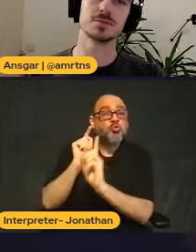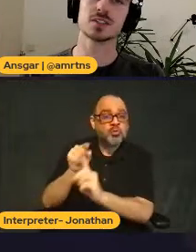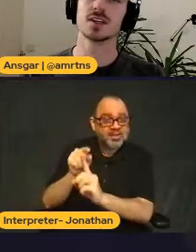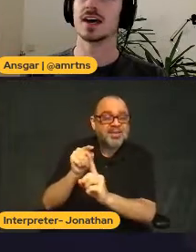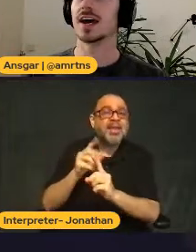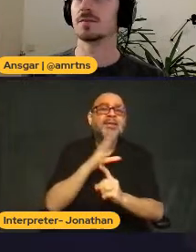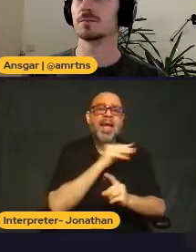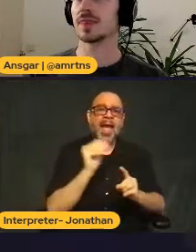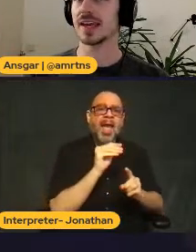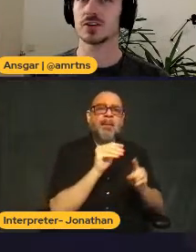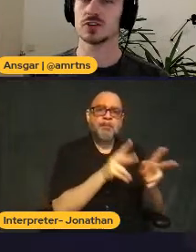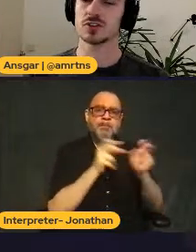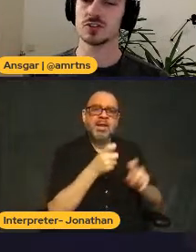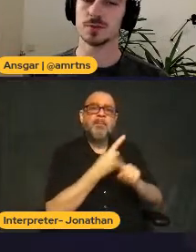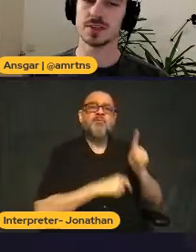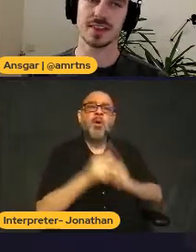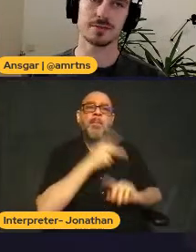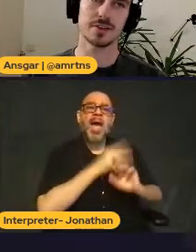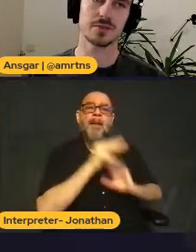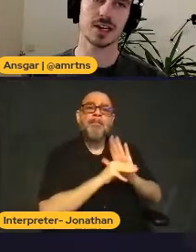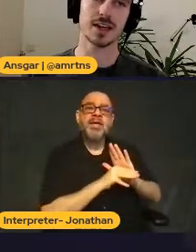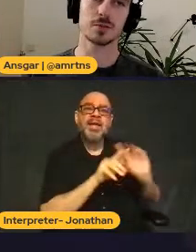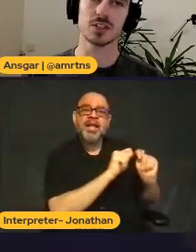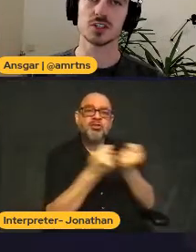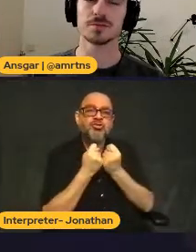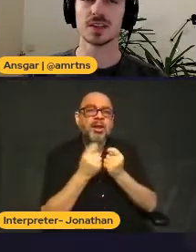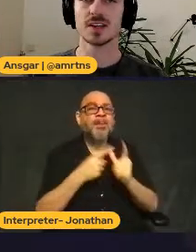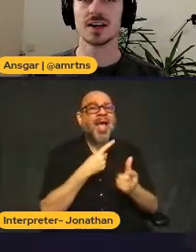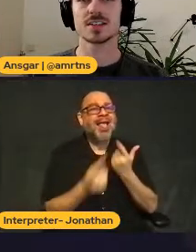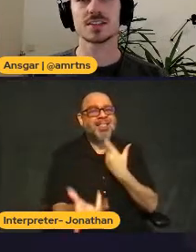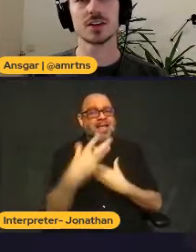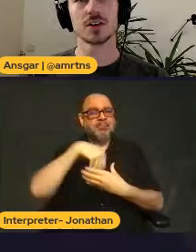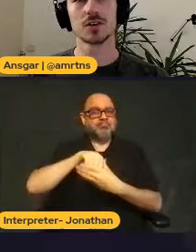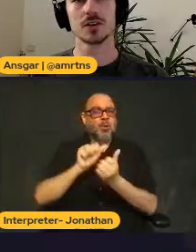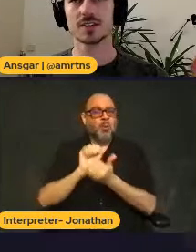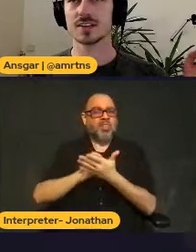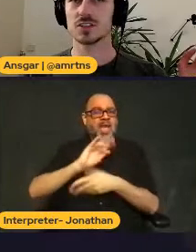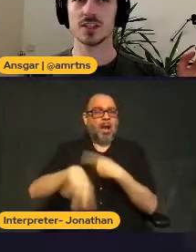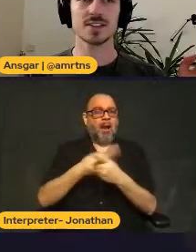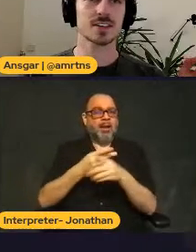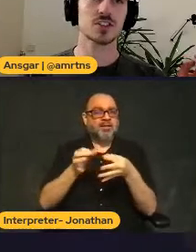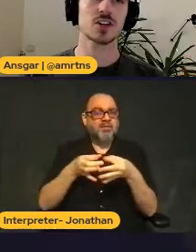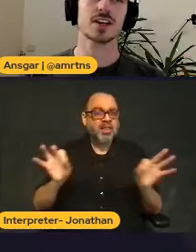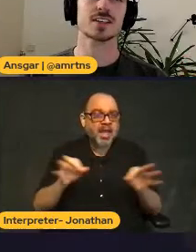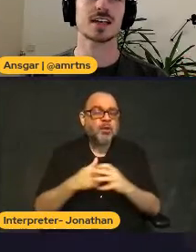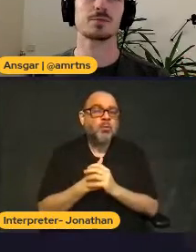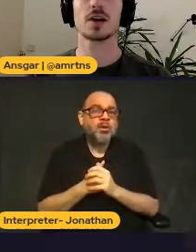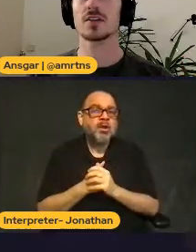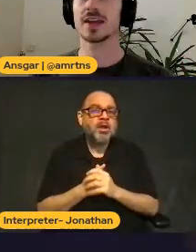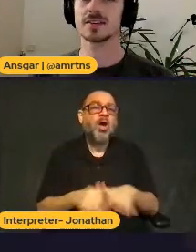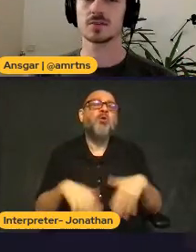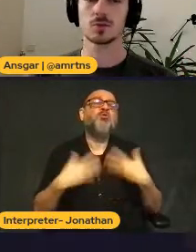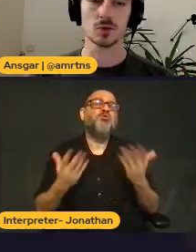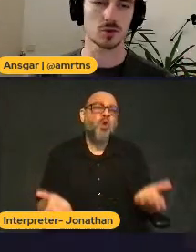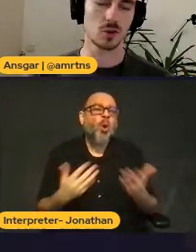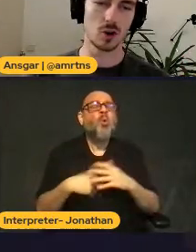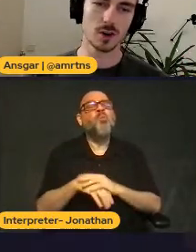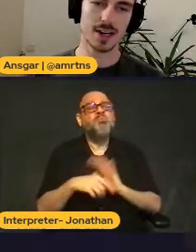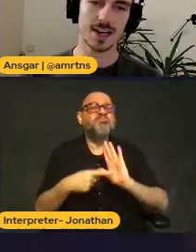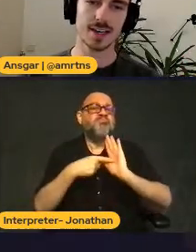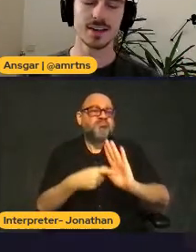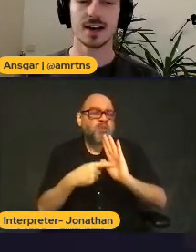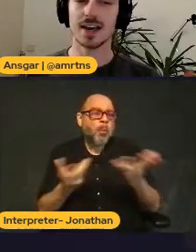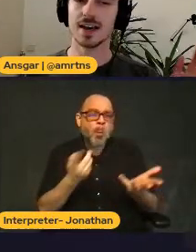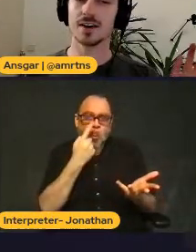application teams, and they could consume it in their favorite language. So just a short example how that would